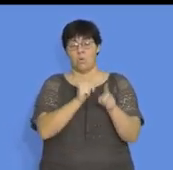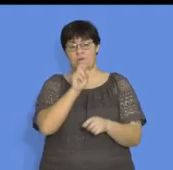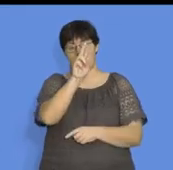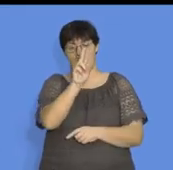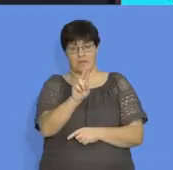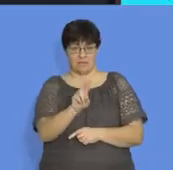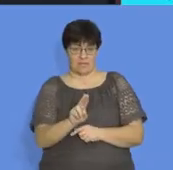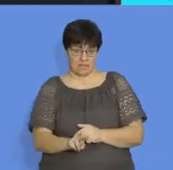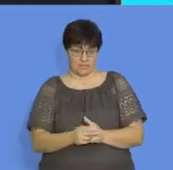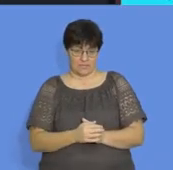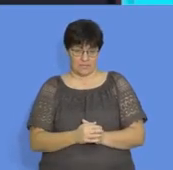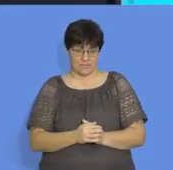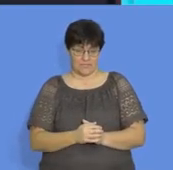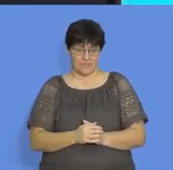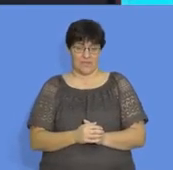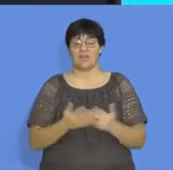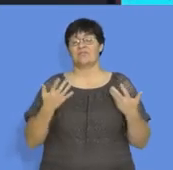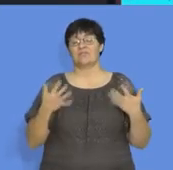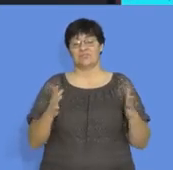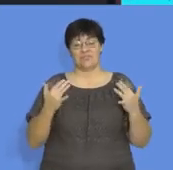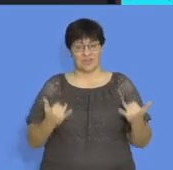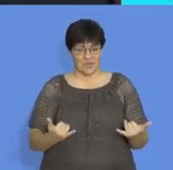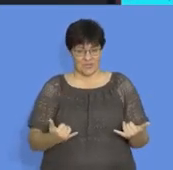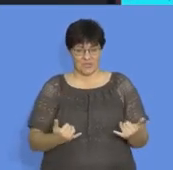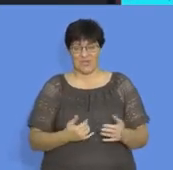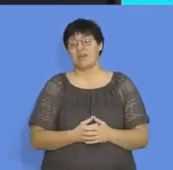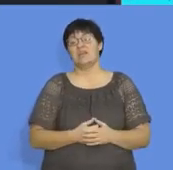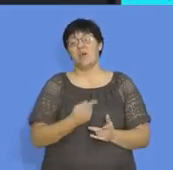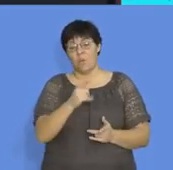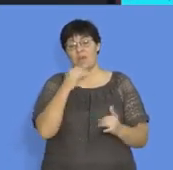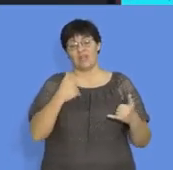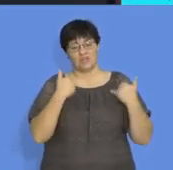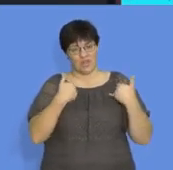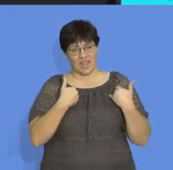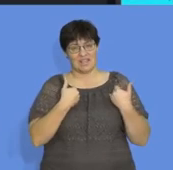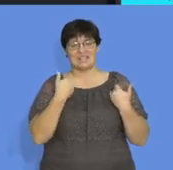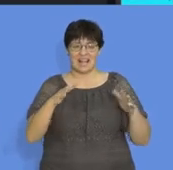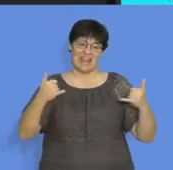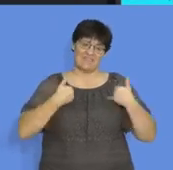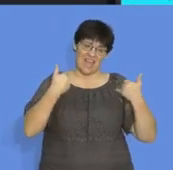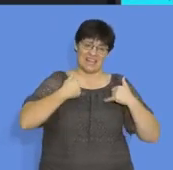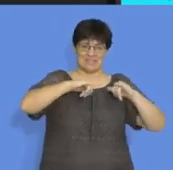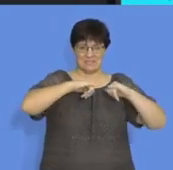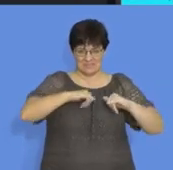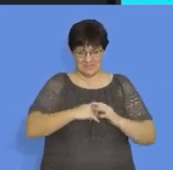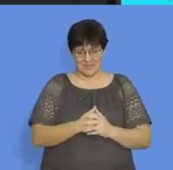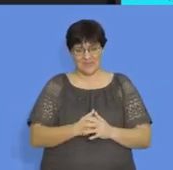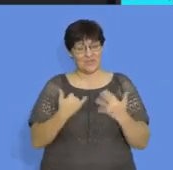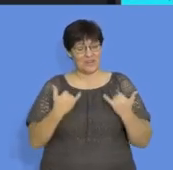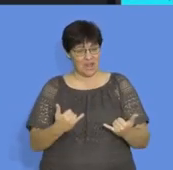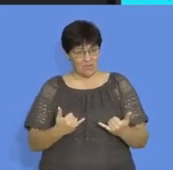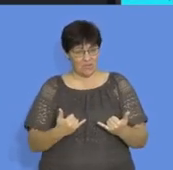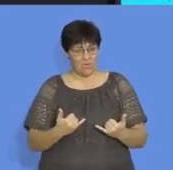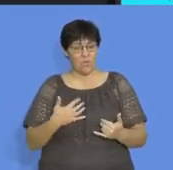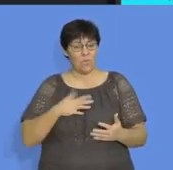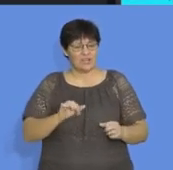end. All right, guys, that's it from me. I hope you've been enjoying and you are still having so much fun with me. But for now, I want us